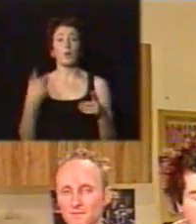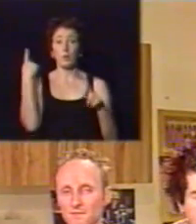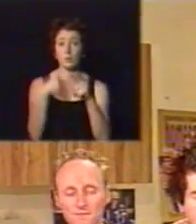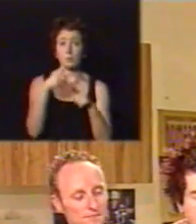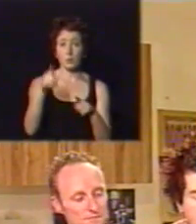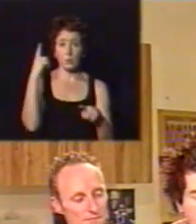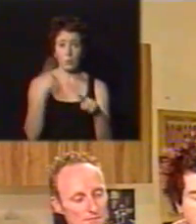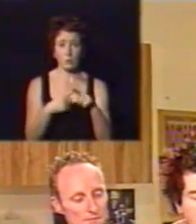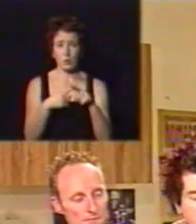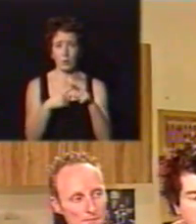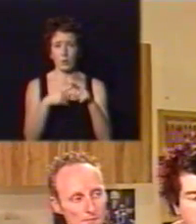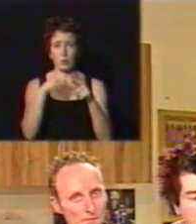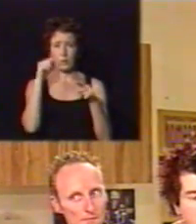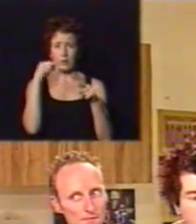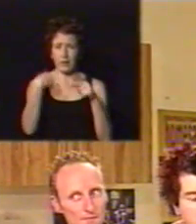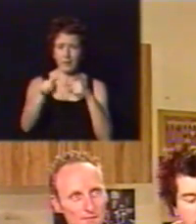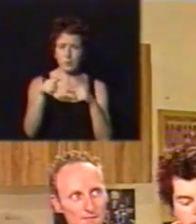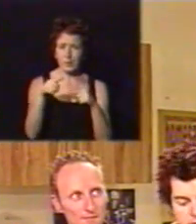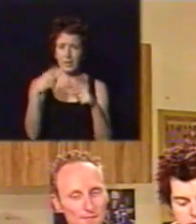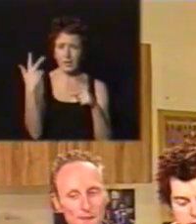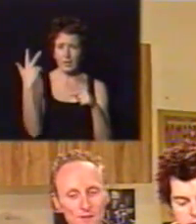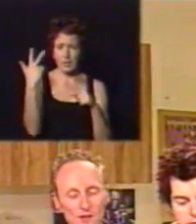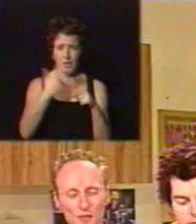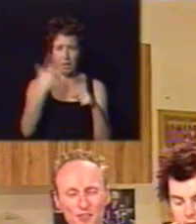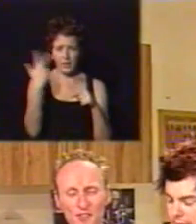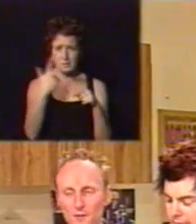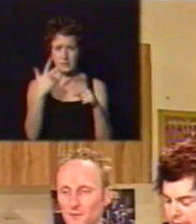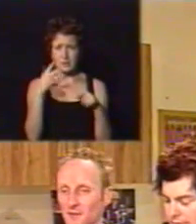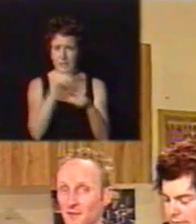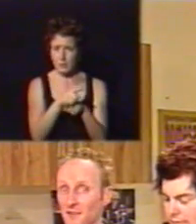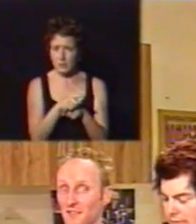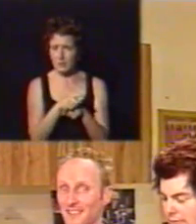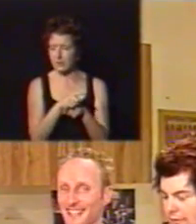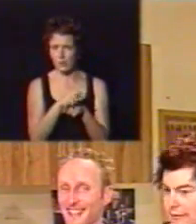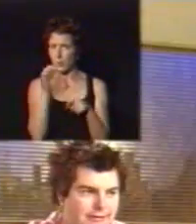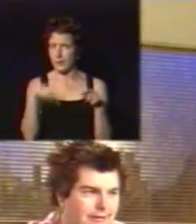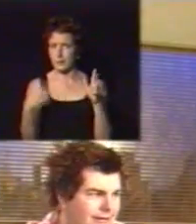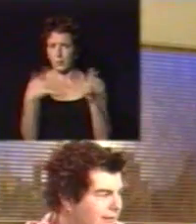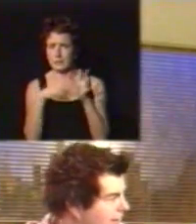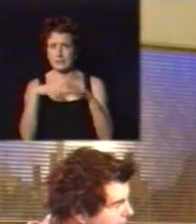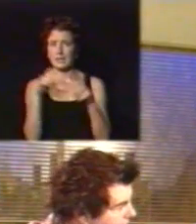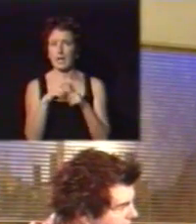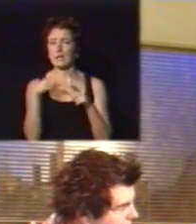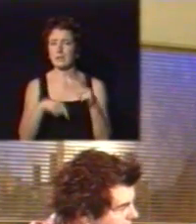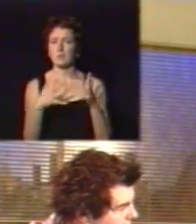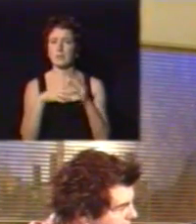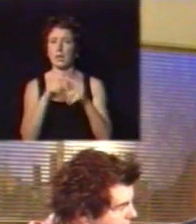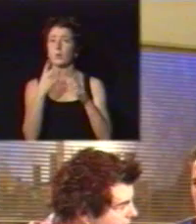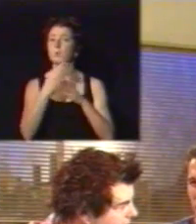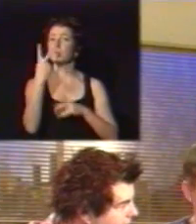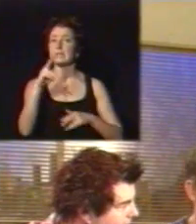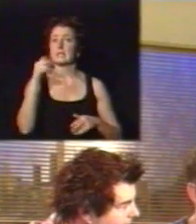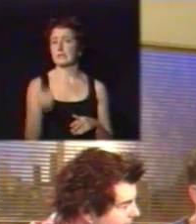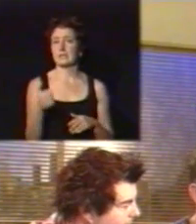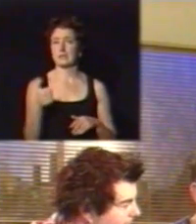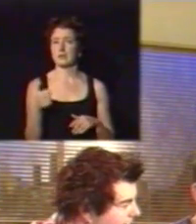a minus 18, but was that this week? Or was it next week? No, it's just Wednesday. Just Wednesday night, I believe, September the 26th. Oh, I'm going